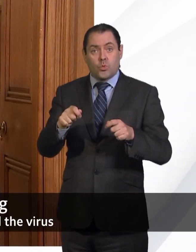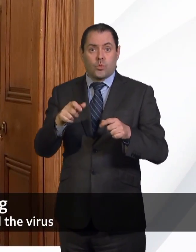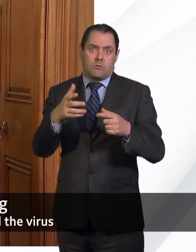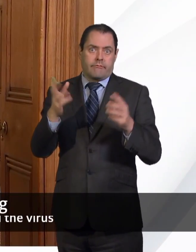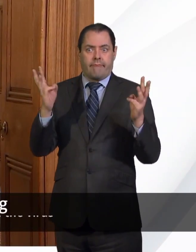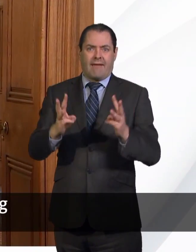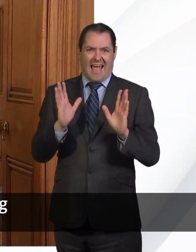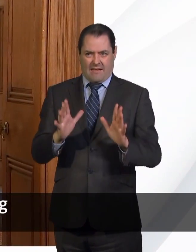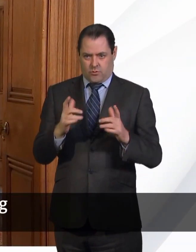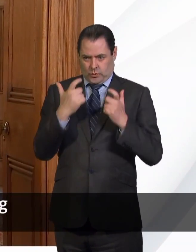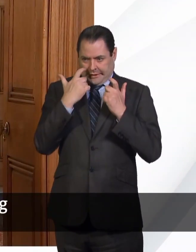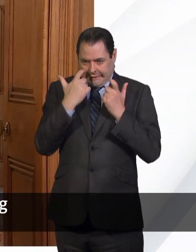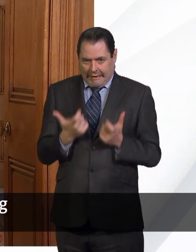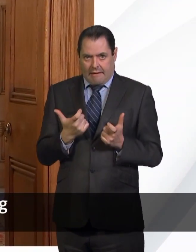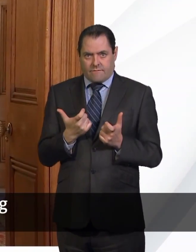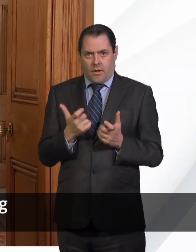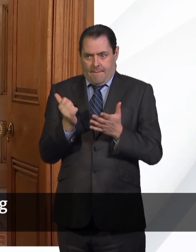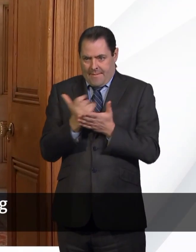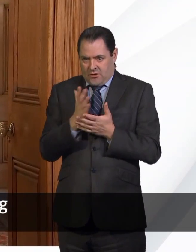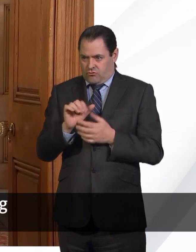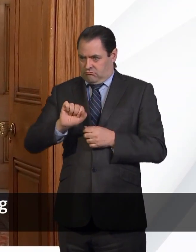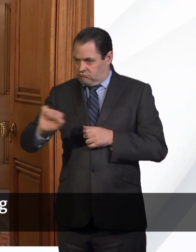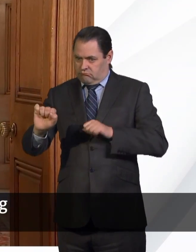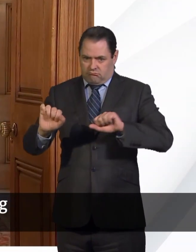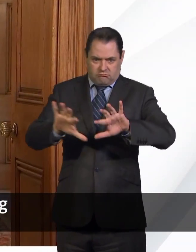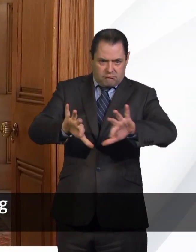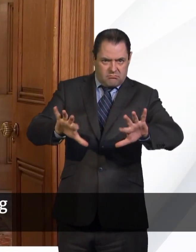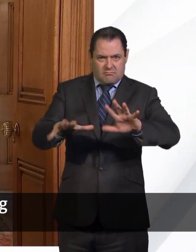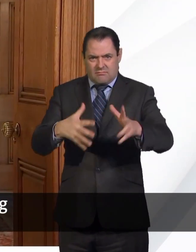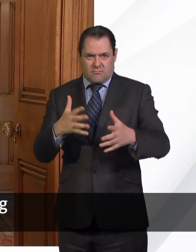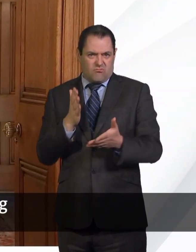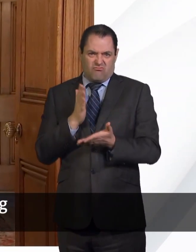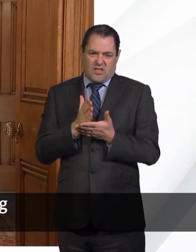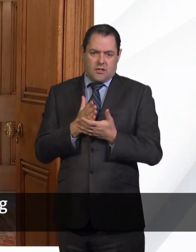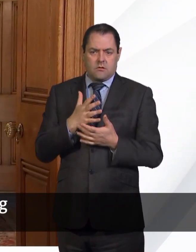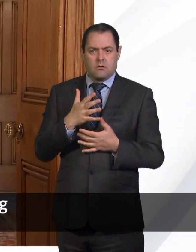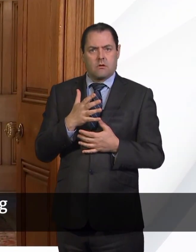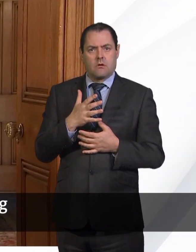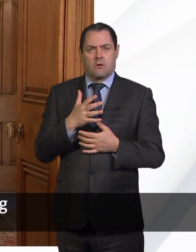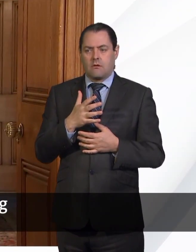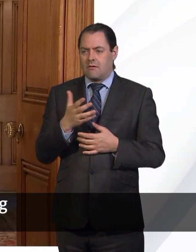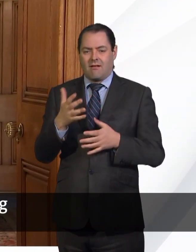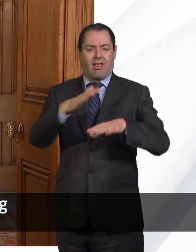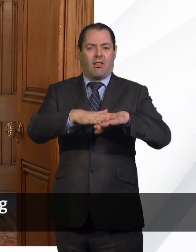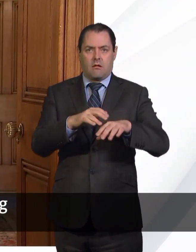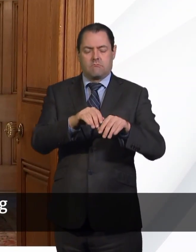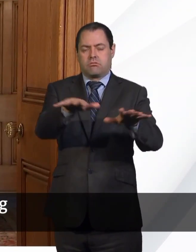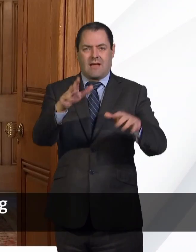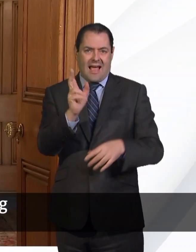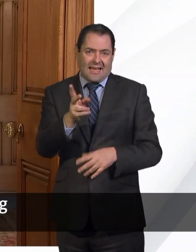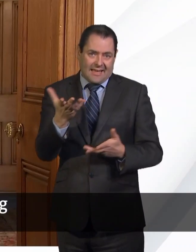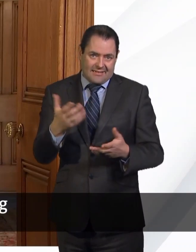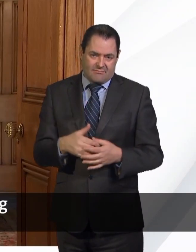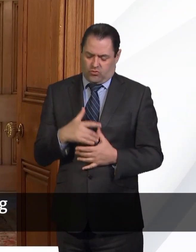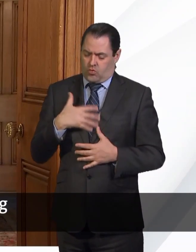incredibly scrupulous and careful. Otherwise, really, we risk just transmitting that disease again,